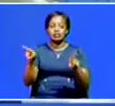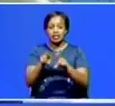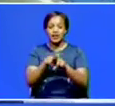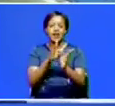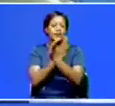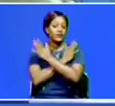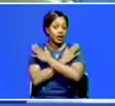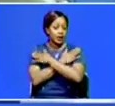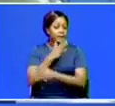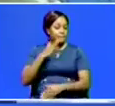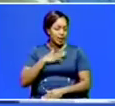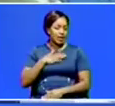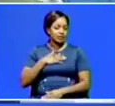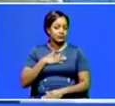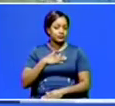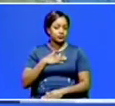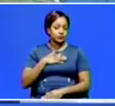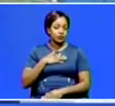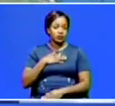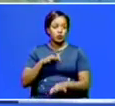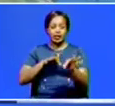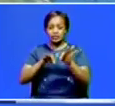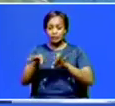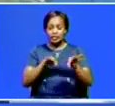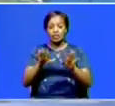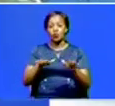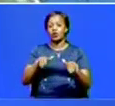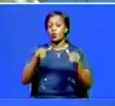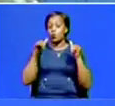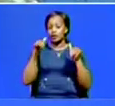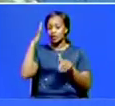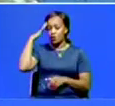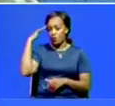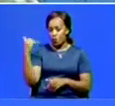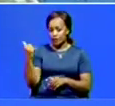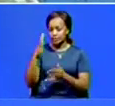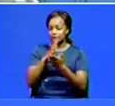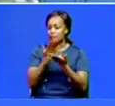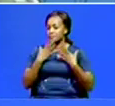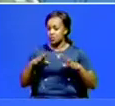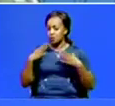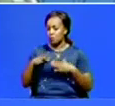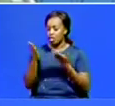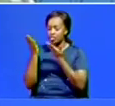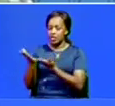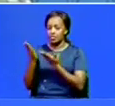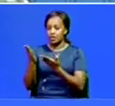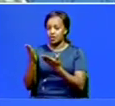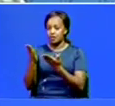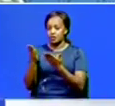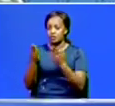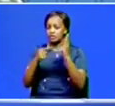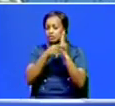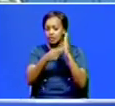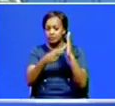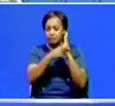karibu. Tumeelezewa tusubiri, manake kuna uwezekano kuna watu bado wako ndani. Sasa imebidi tupeane majina ya wale